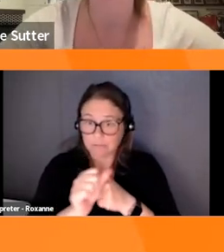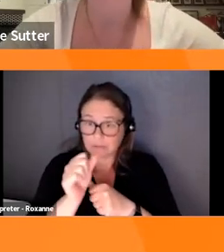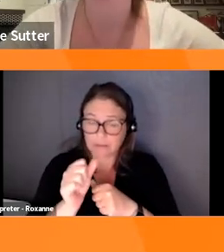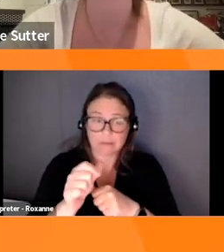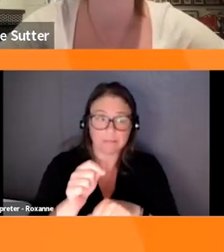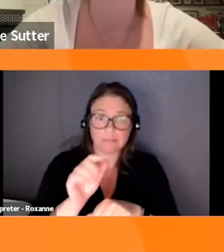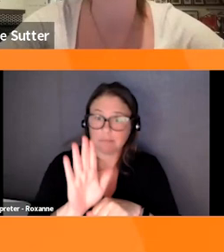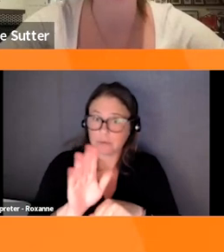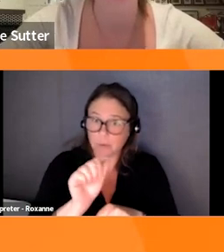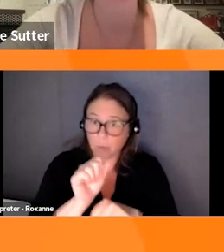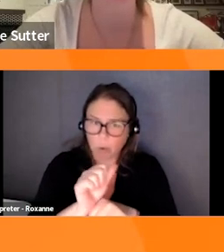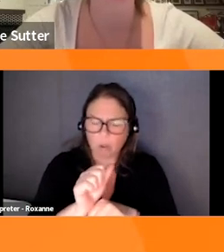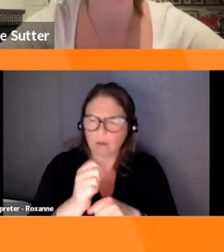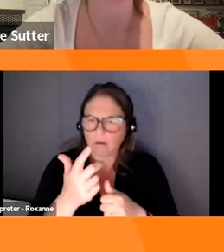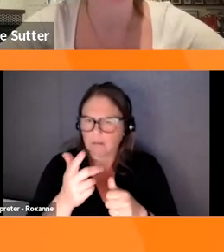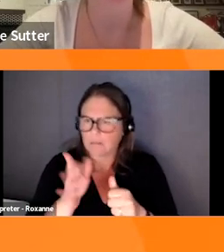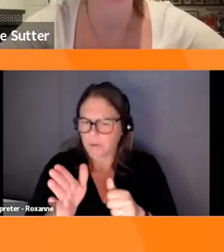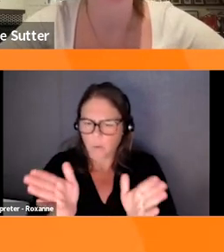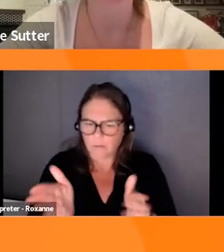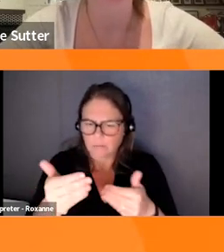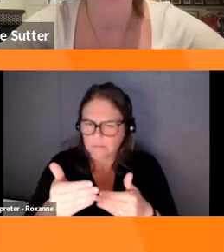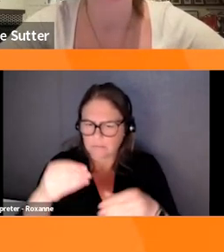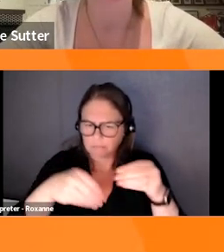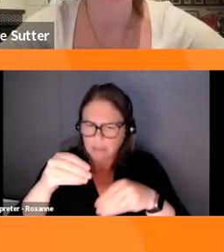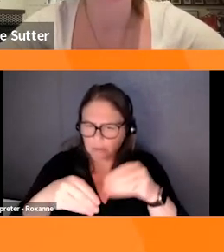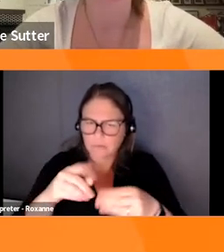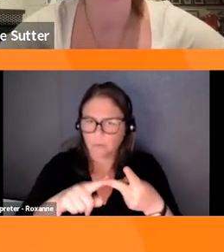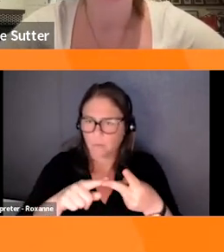work, packaging and waste,